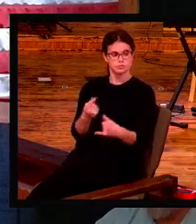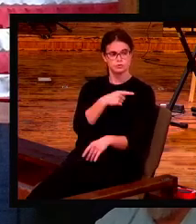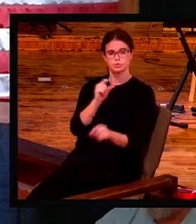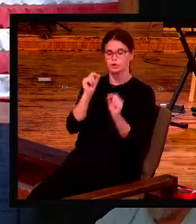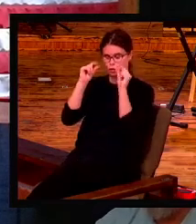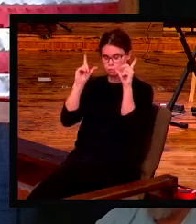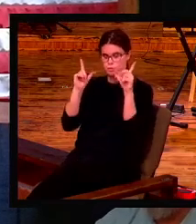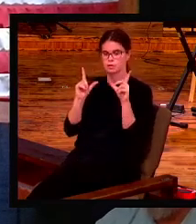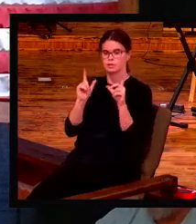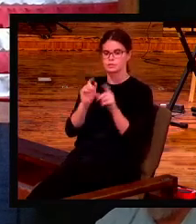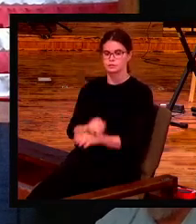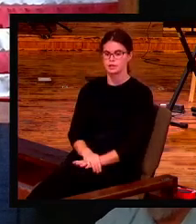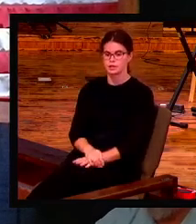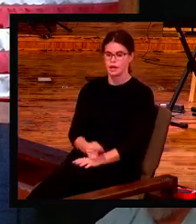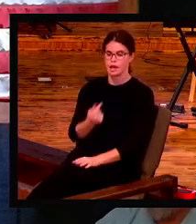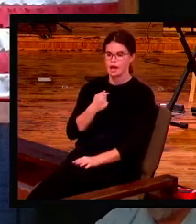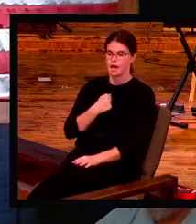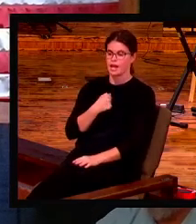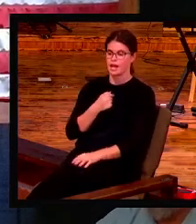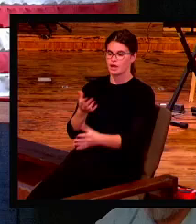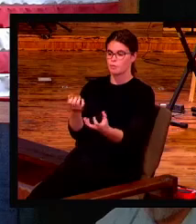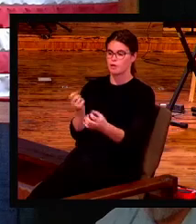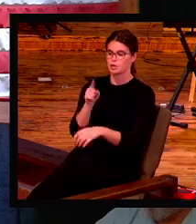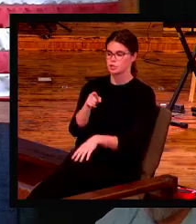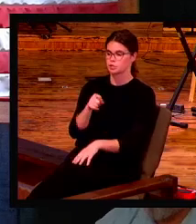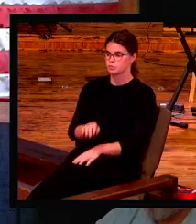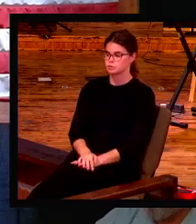I'm going to have you turn to Deuteronomy chapter 7, verse